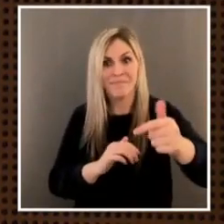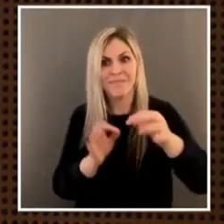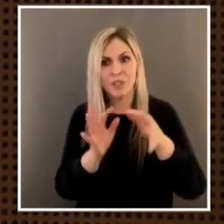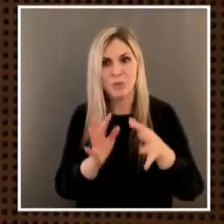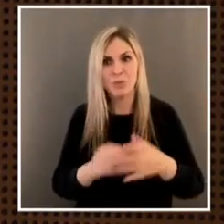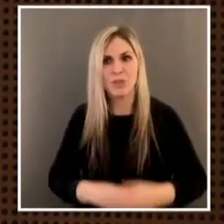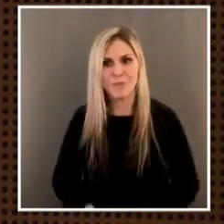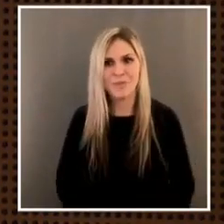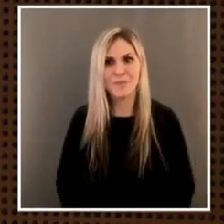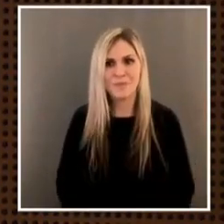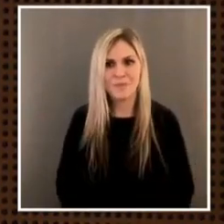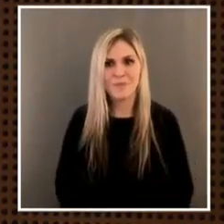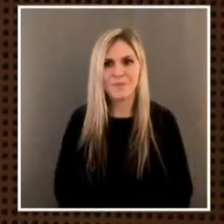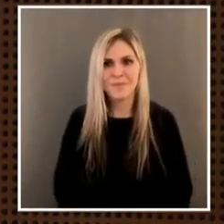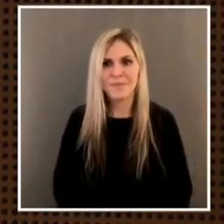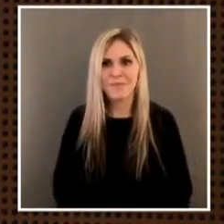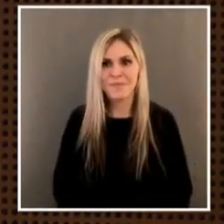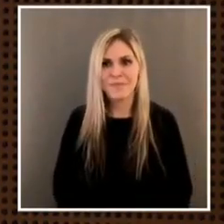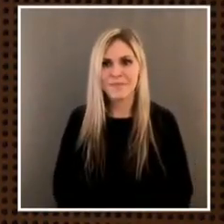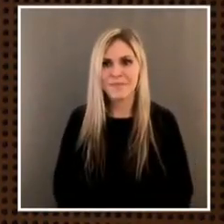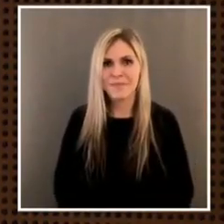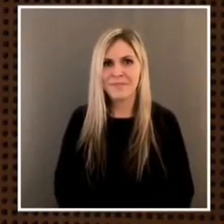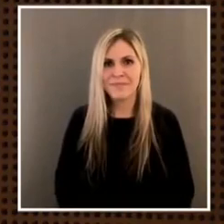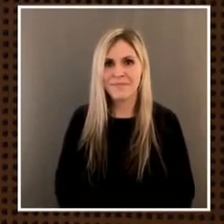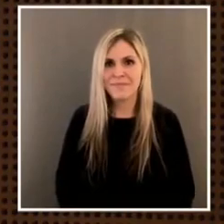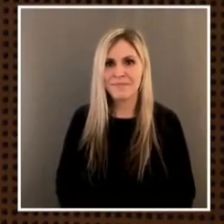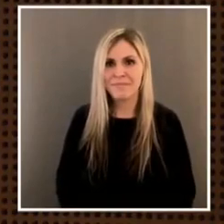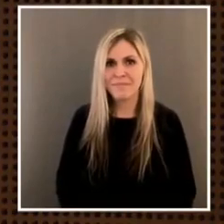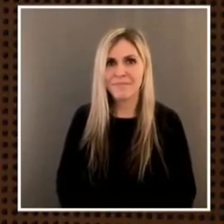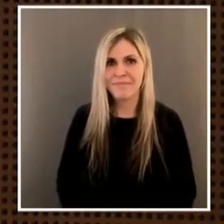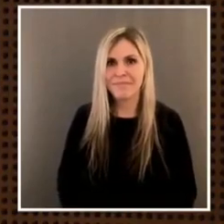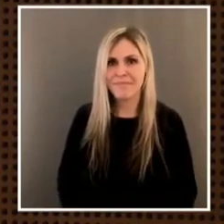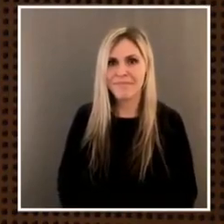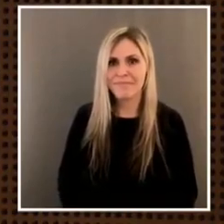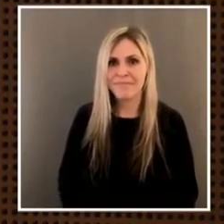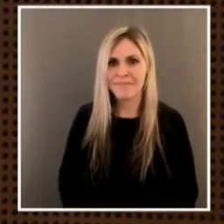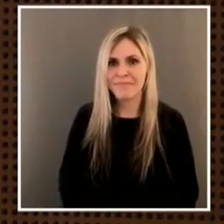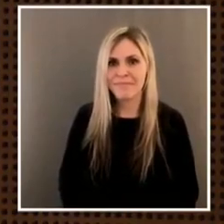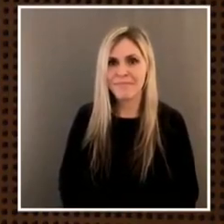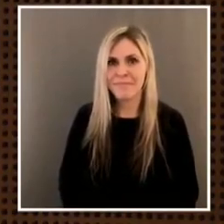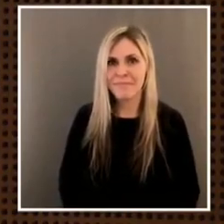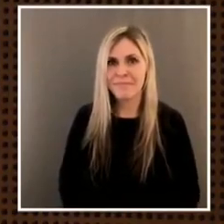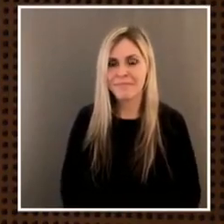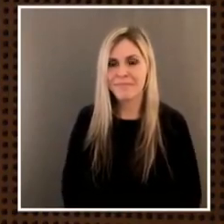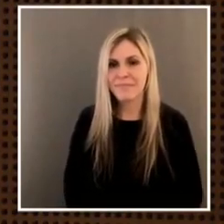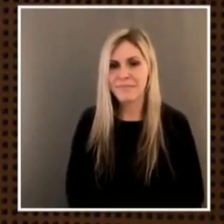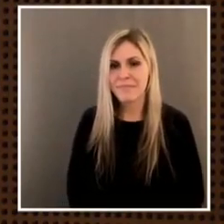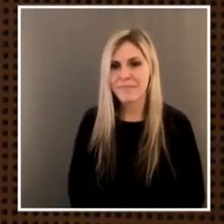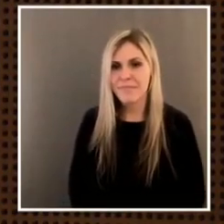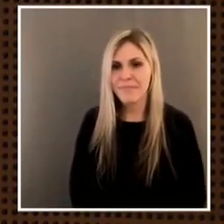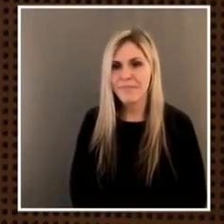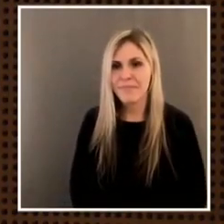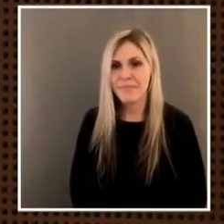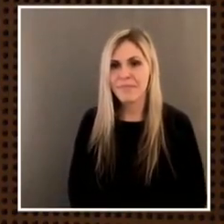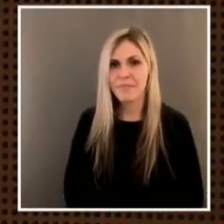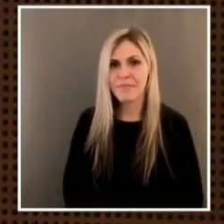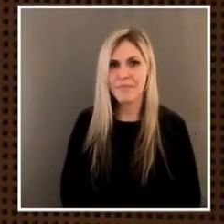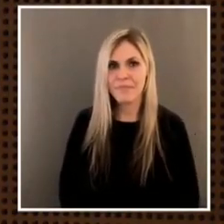years in the theater, trying to keep the race alive, go forth and ask questions.